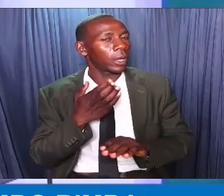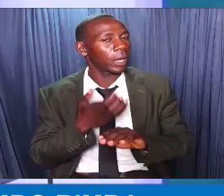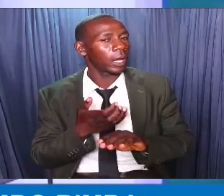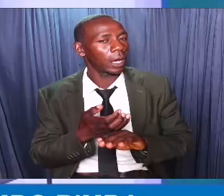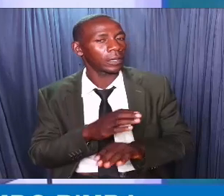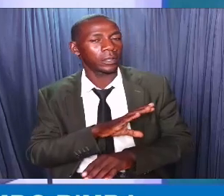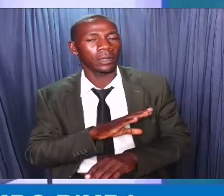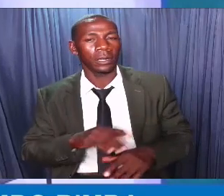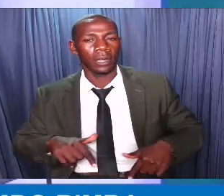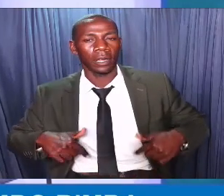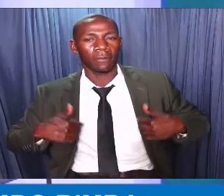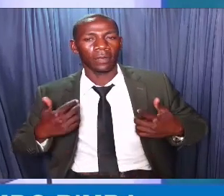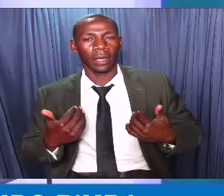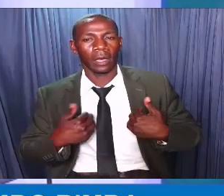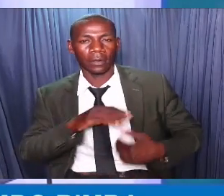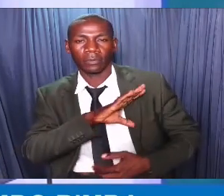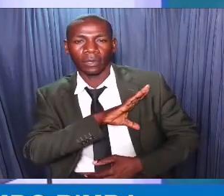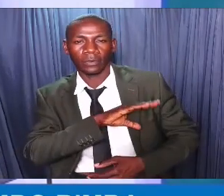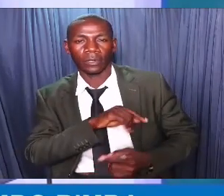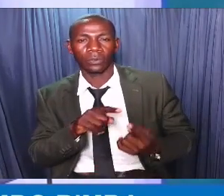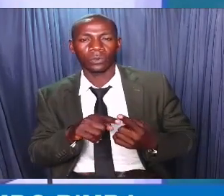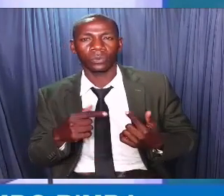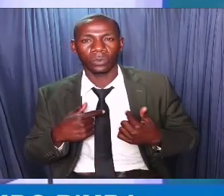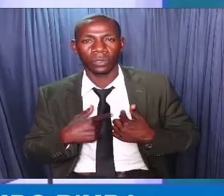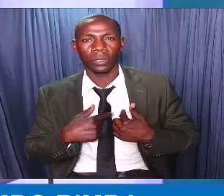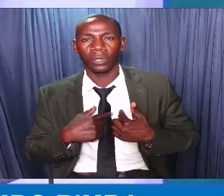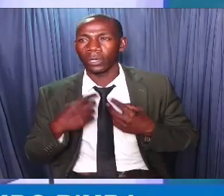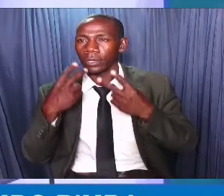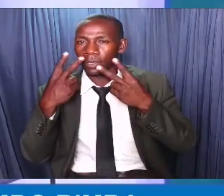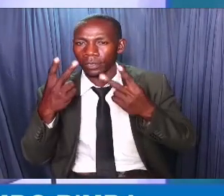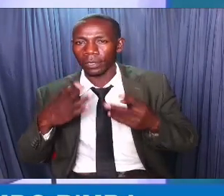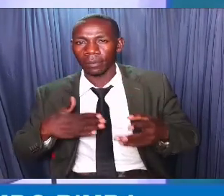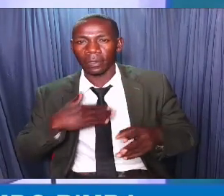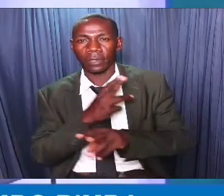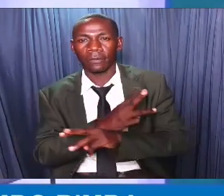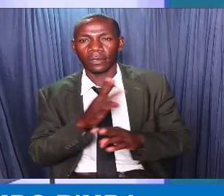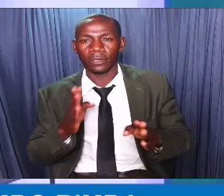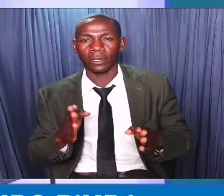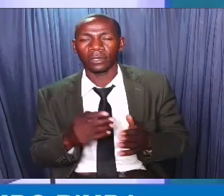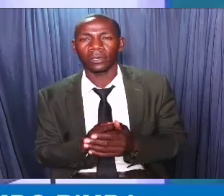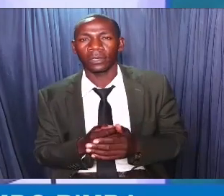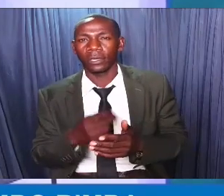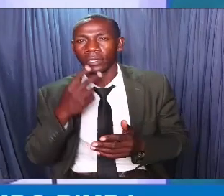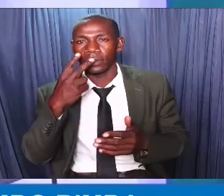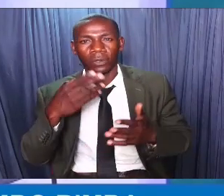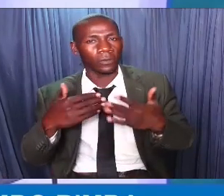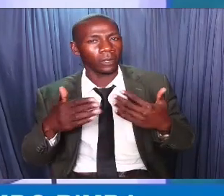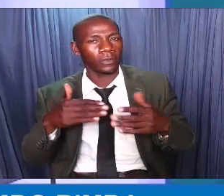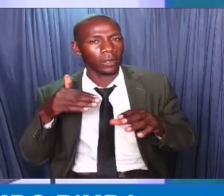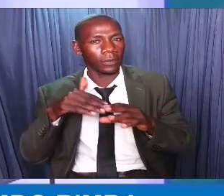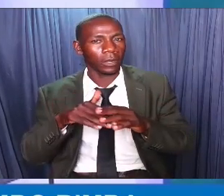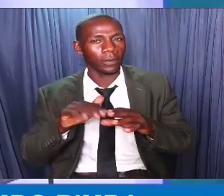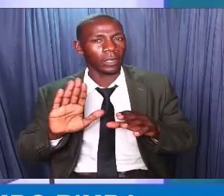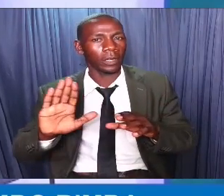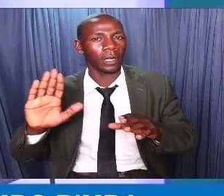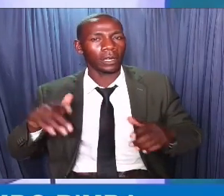through hardships. Wakawa na subira kwangu. And they were patient for me. Hata wakaona wokovu wangu. Till they saw my salvation. Wakaona ishara maishani mwao. And saw